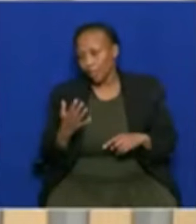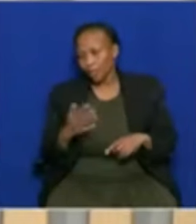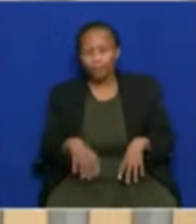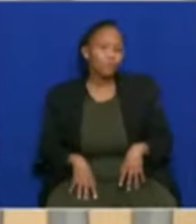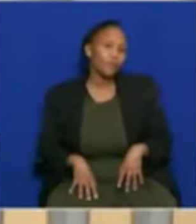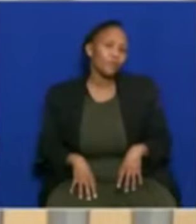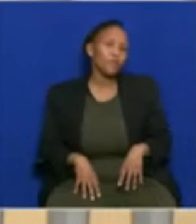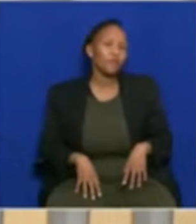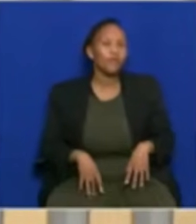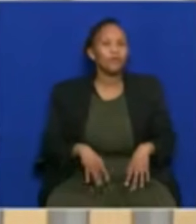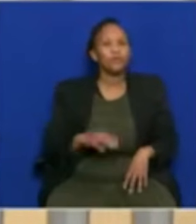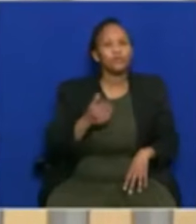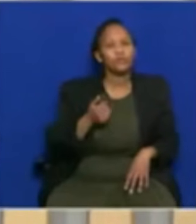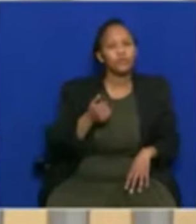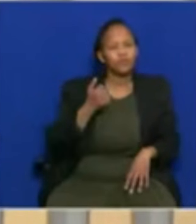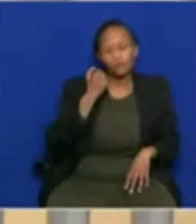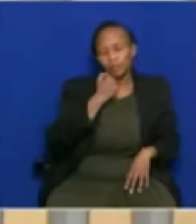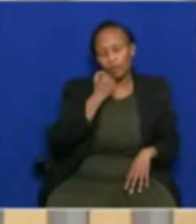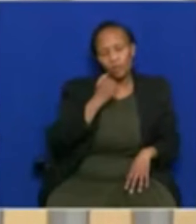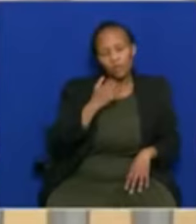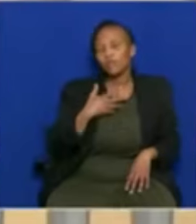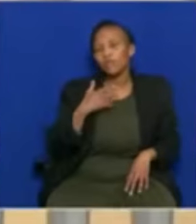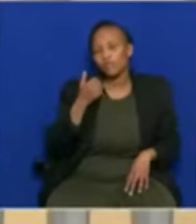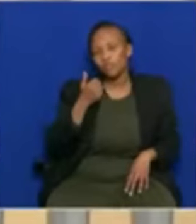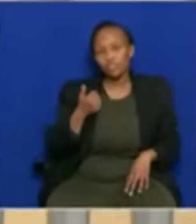sorry, Mr. Law, it's not for IDEC